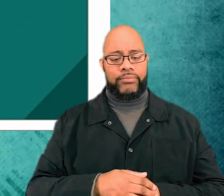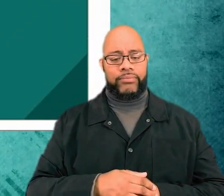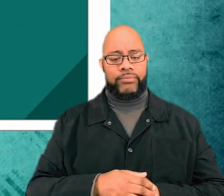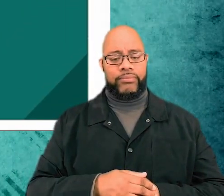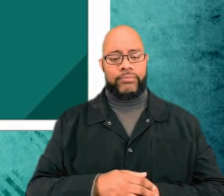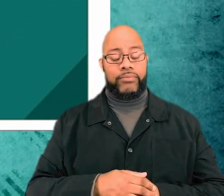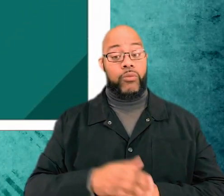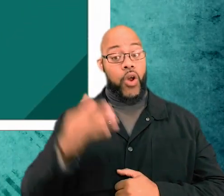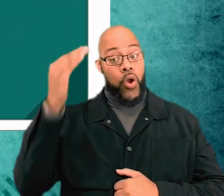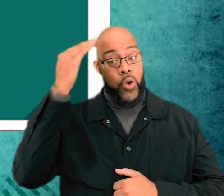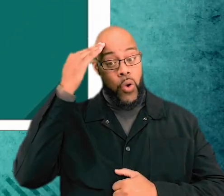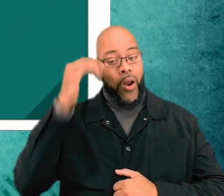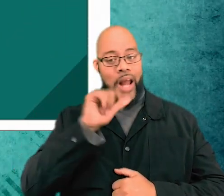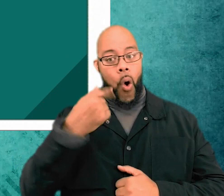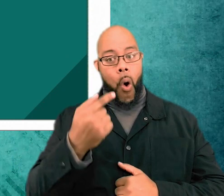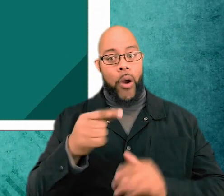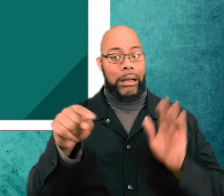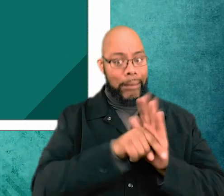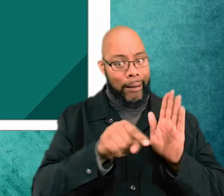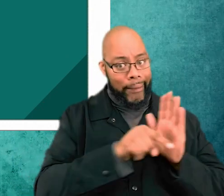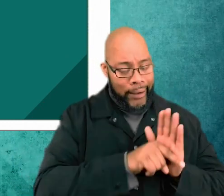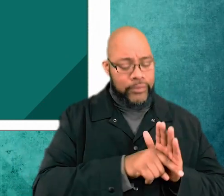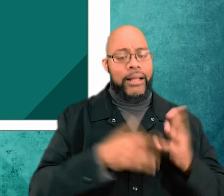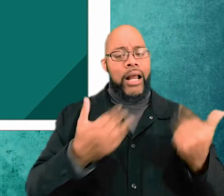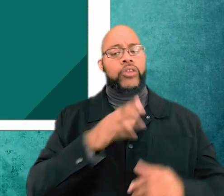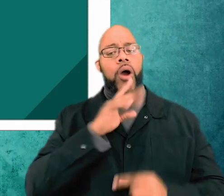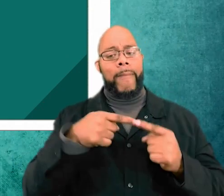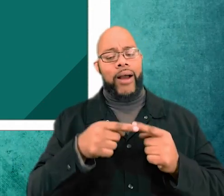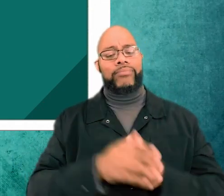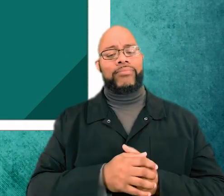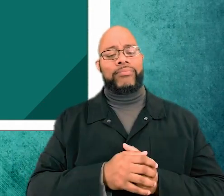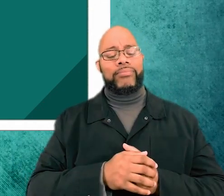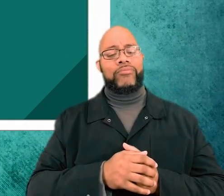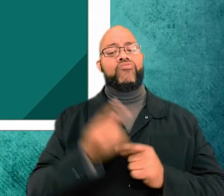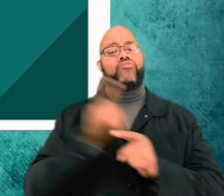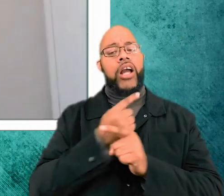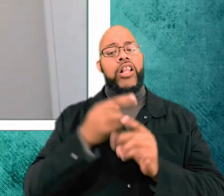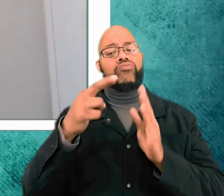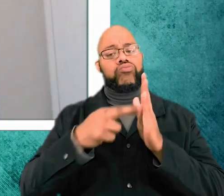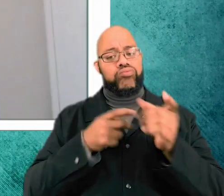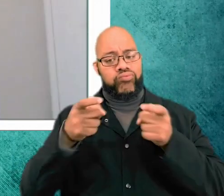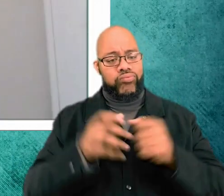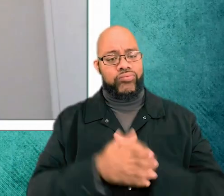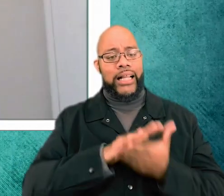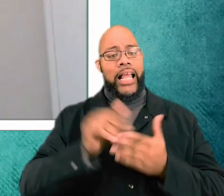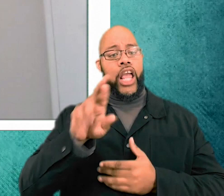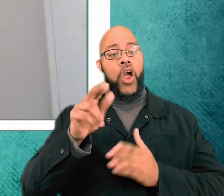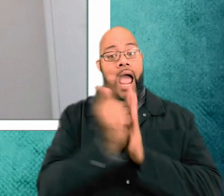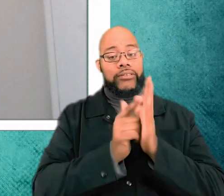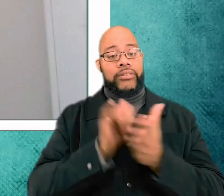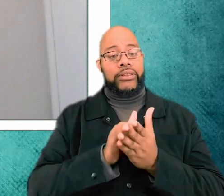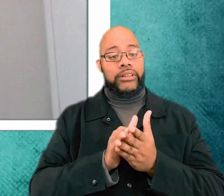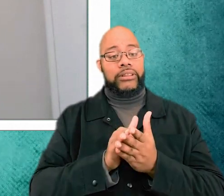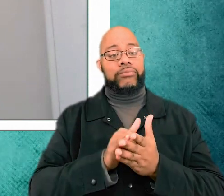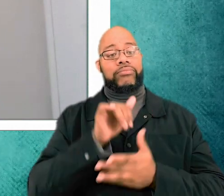Now, you know we're not all about the gloom and doom on this channel, so let's talk a little bit about national regulations. The Clean Air Act is the law that defines